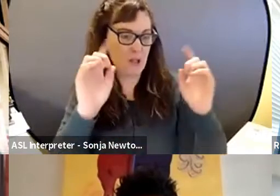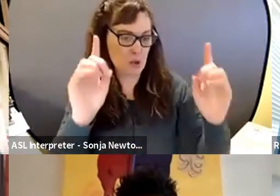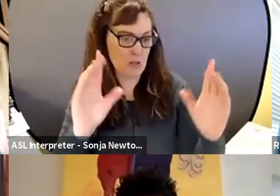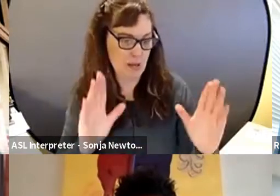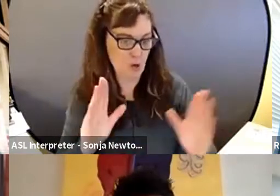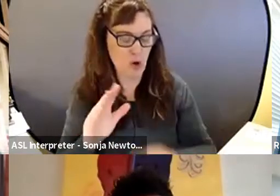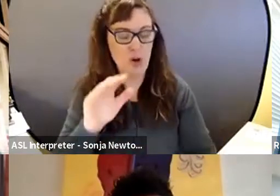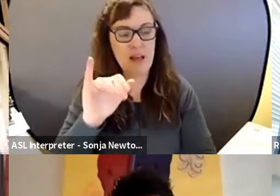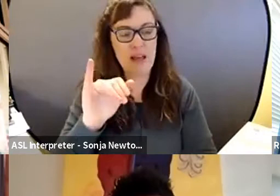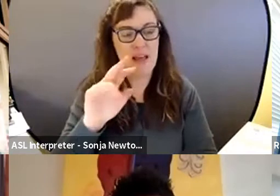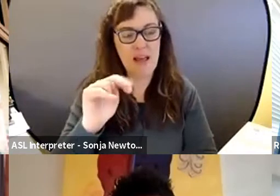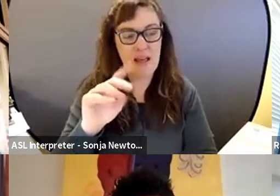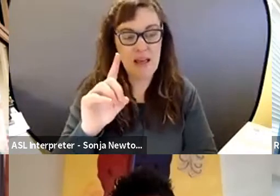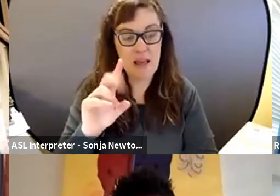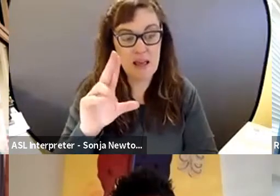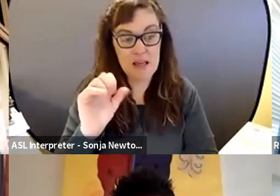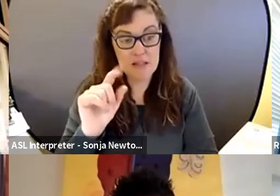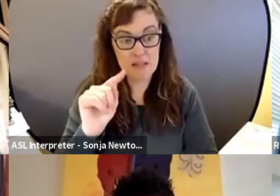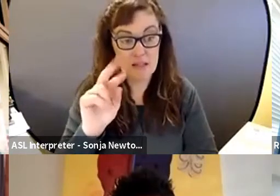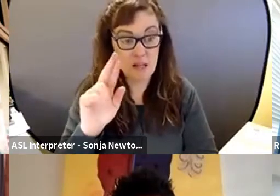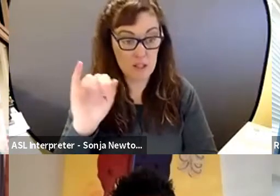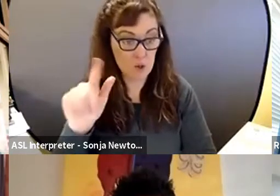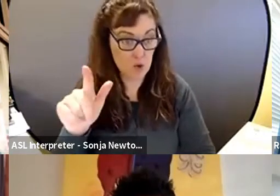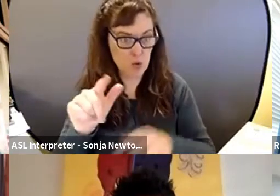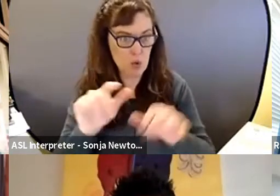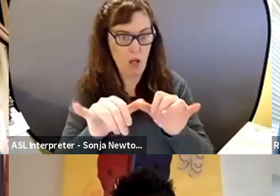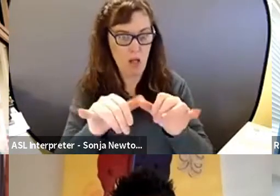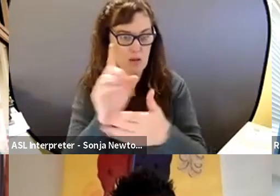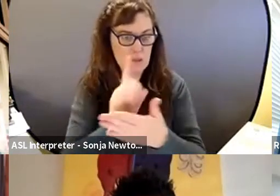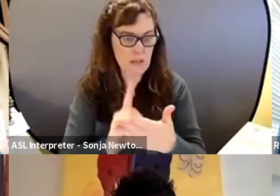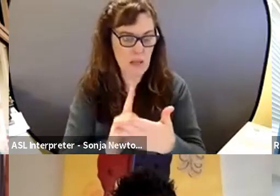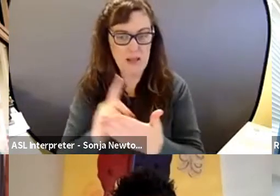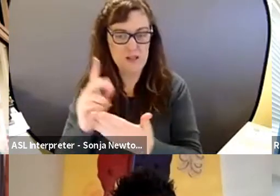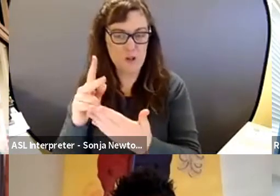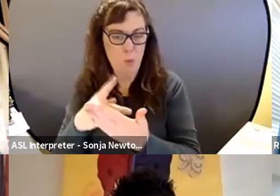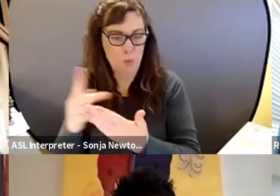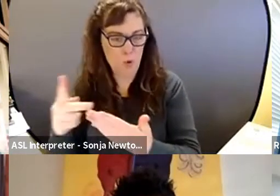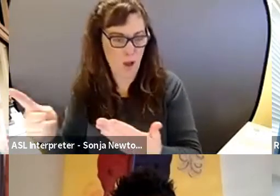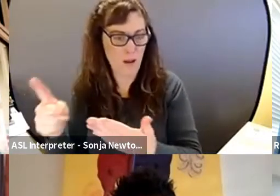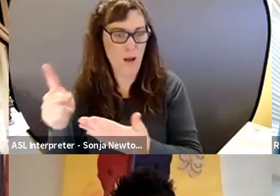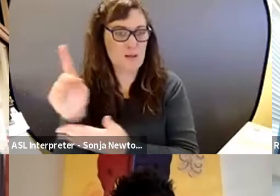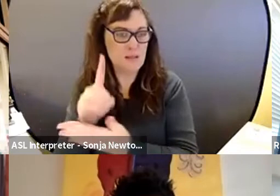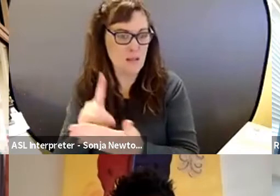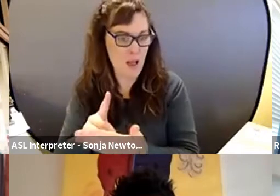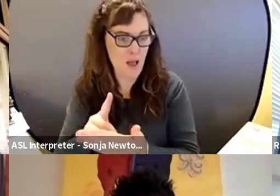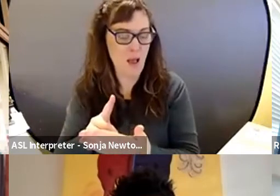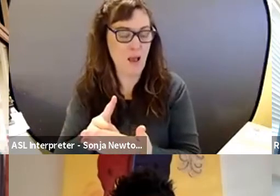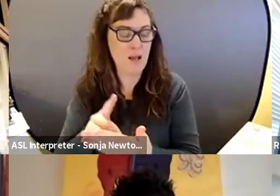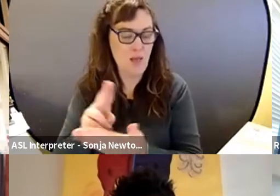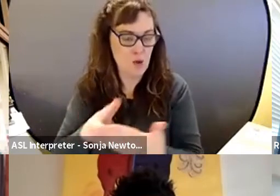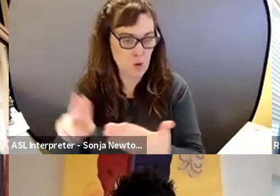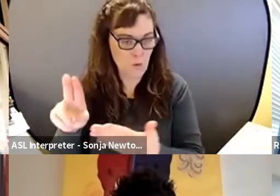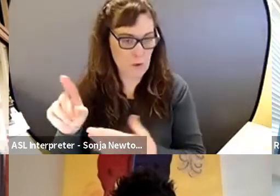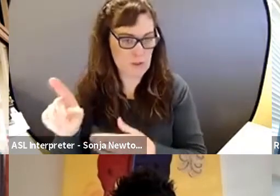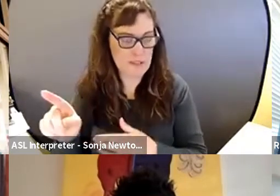designer. I am, as Naisha said, I am the program director for product design at Drexel University. In addition to